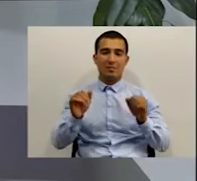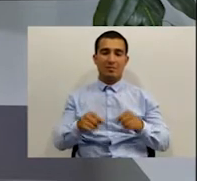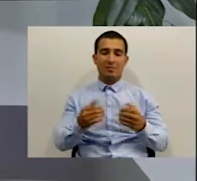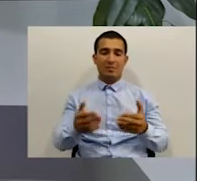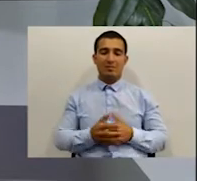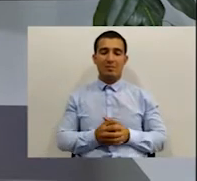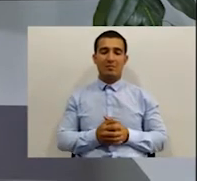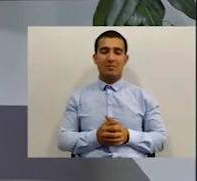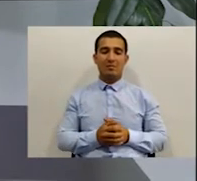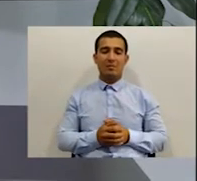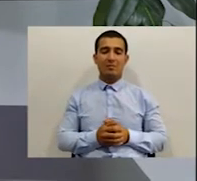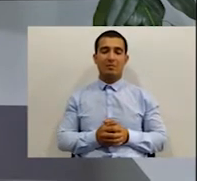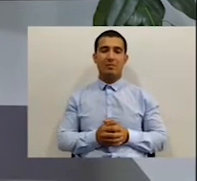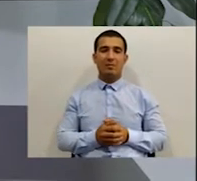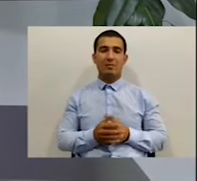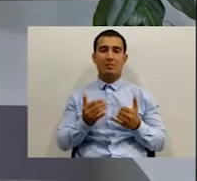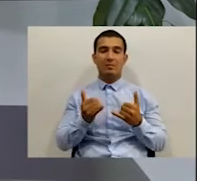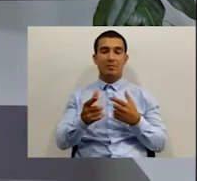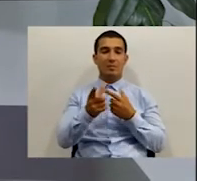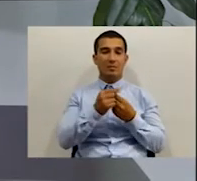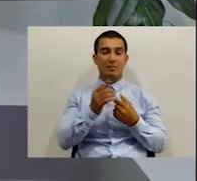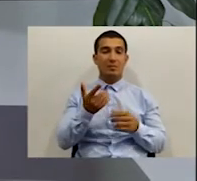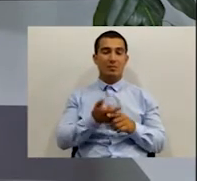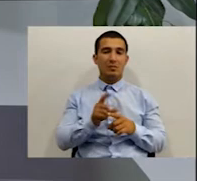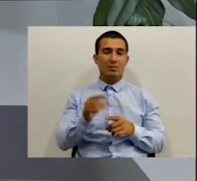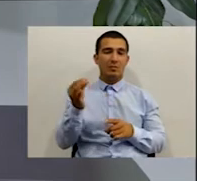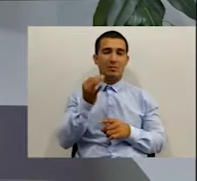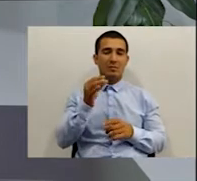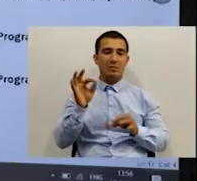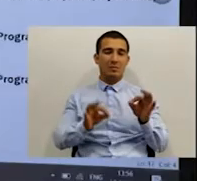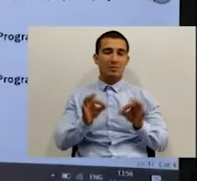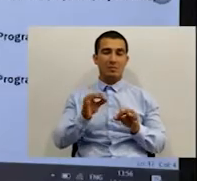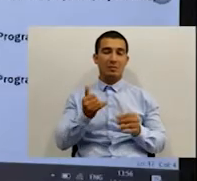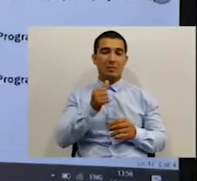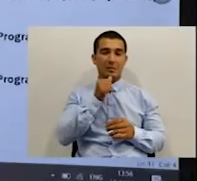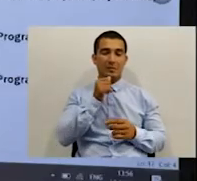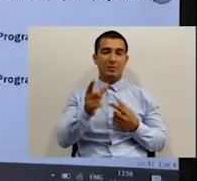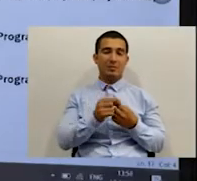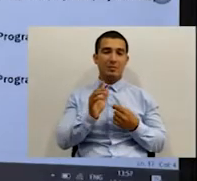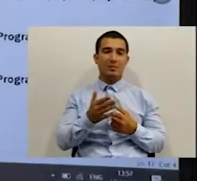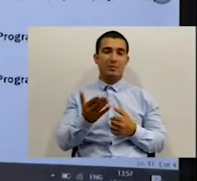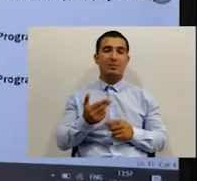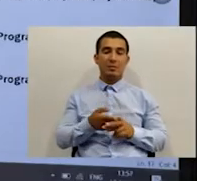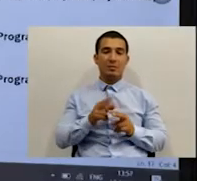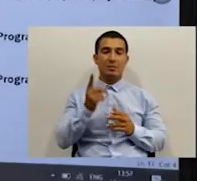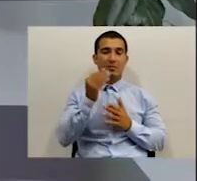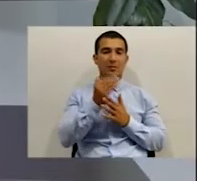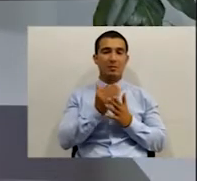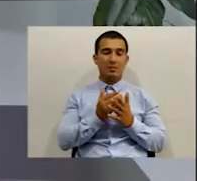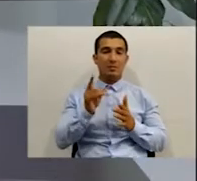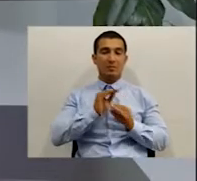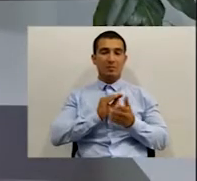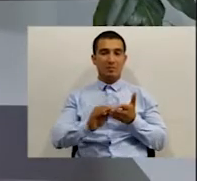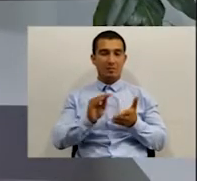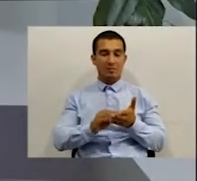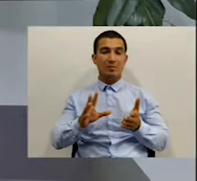amallarni bajarib ko'rishimiz mumkin ekan. Bugun sizlar bilan bir ajoyib chizmani hosil qilishni ko'rib o'tamiz. Hozir oldin